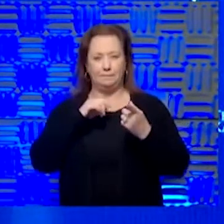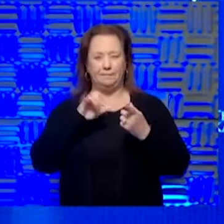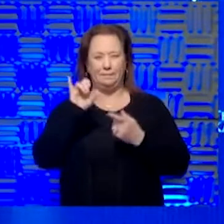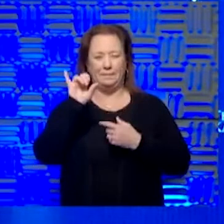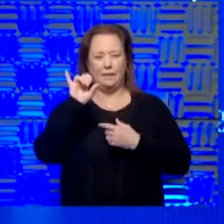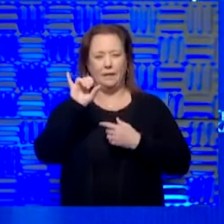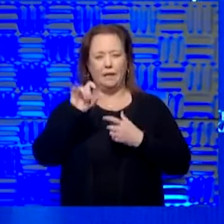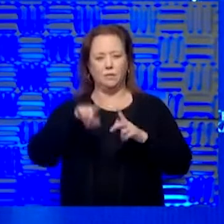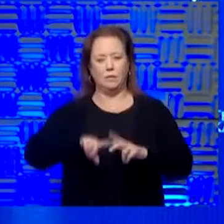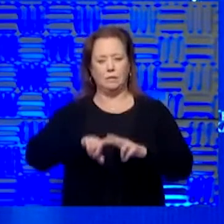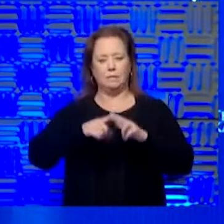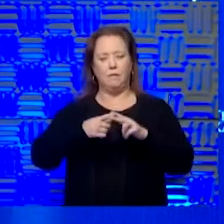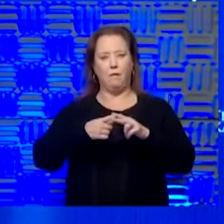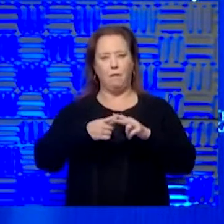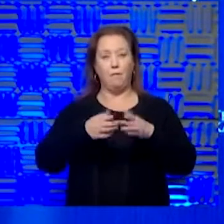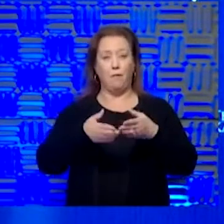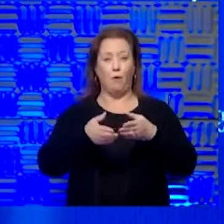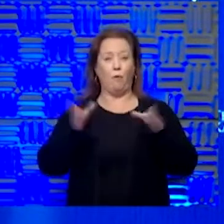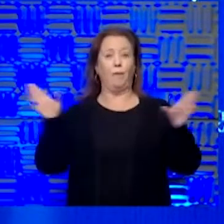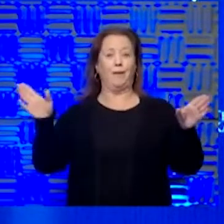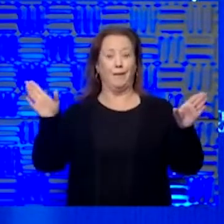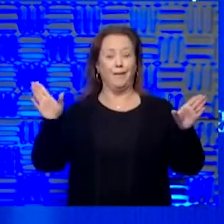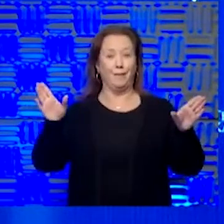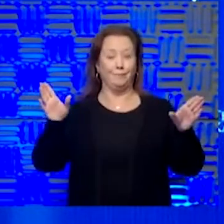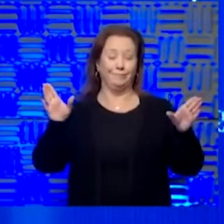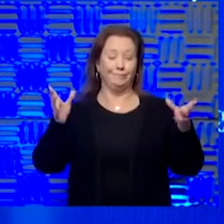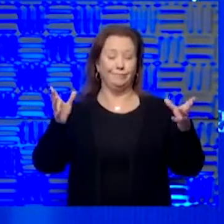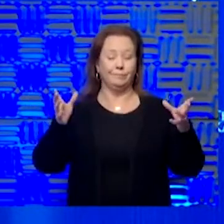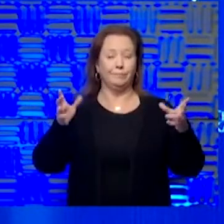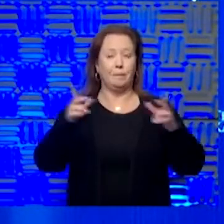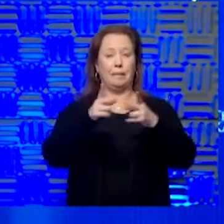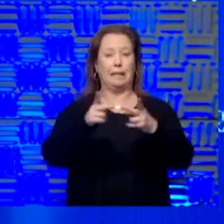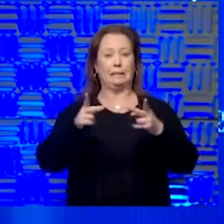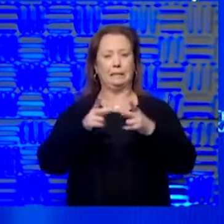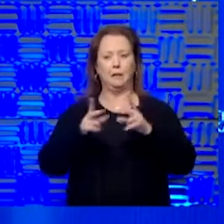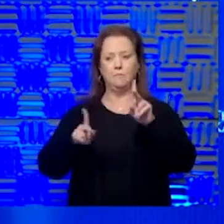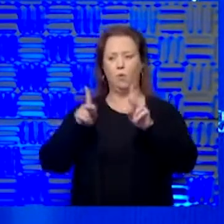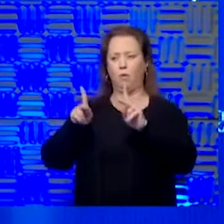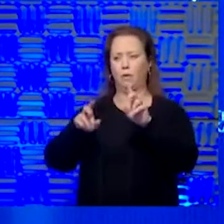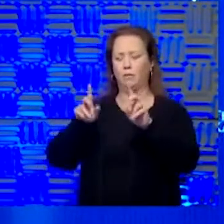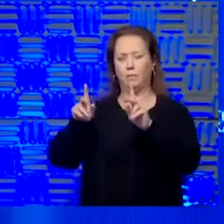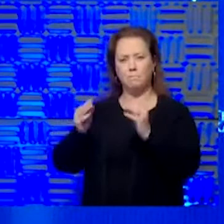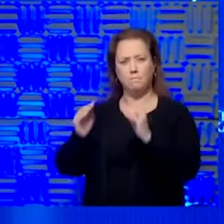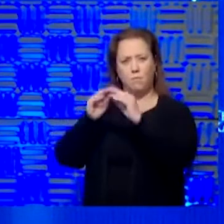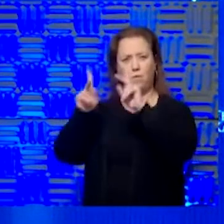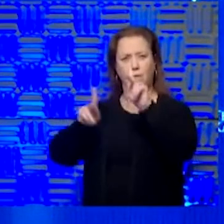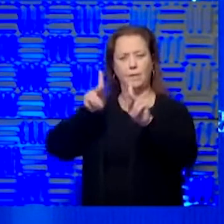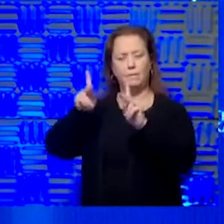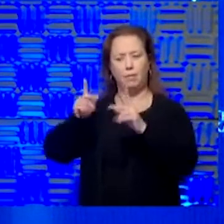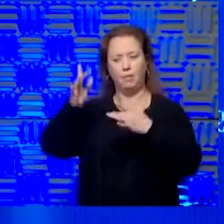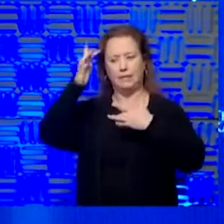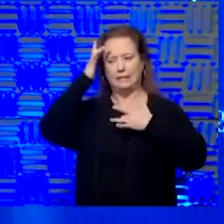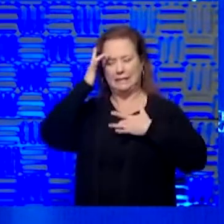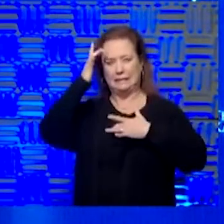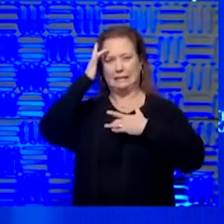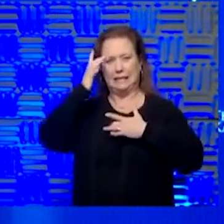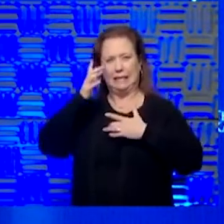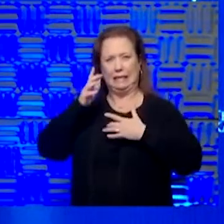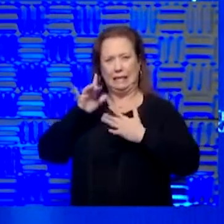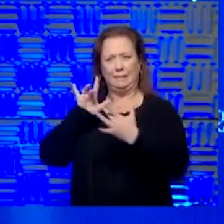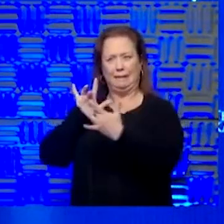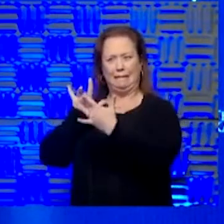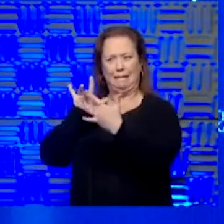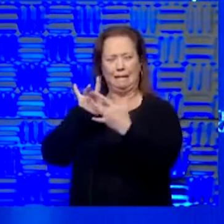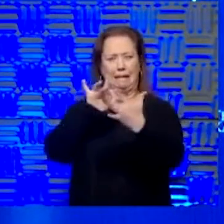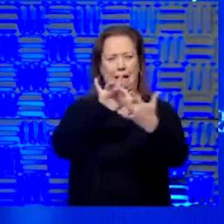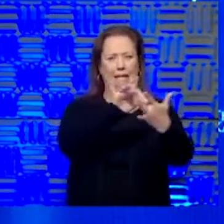as we start to open up society, you're thinking, gosh, that means more people with the disease can be in contact